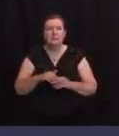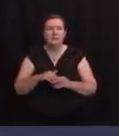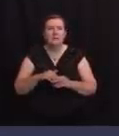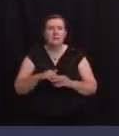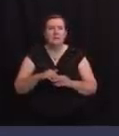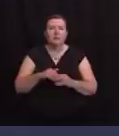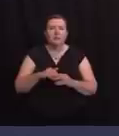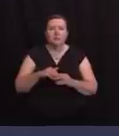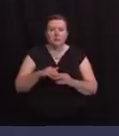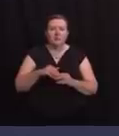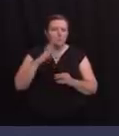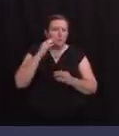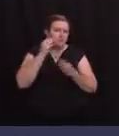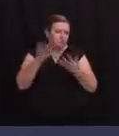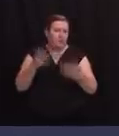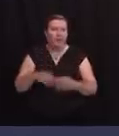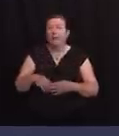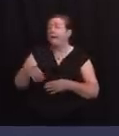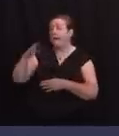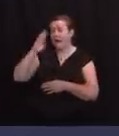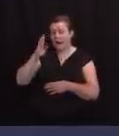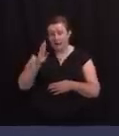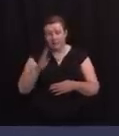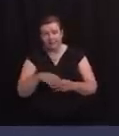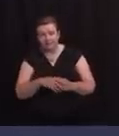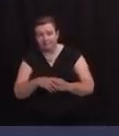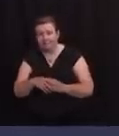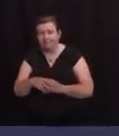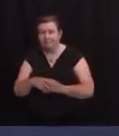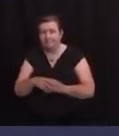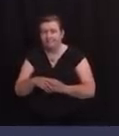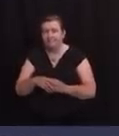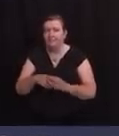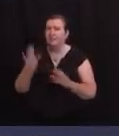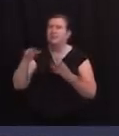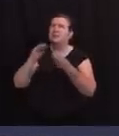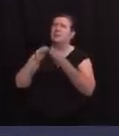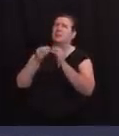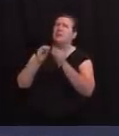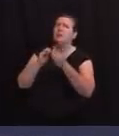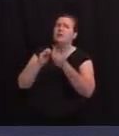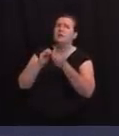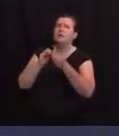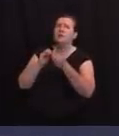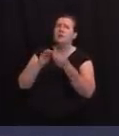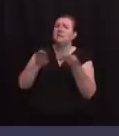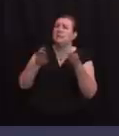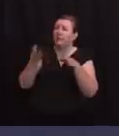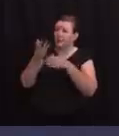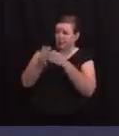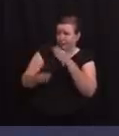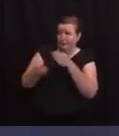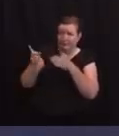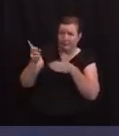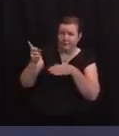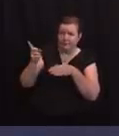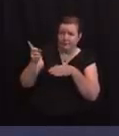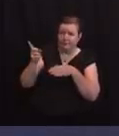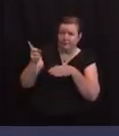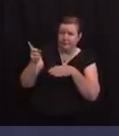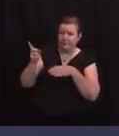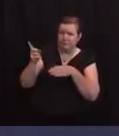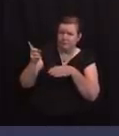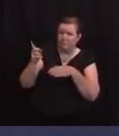welcome. Hi. Are the number of deaths, hospitalization cases, as you kind of just mentioned, can we expect this to be